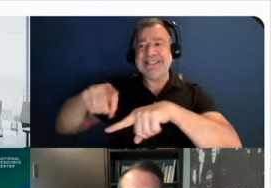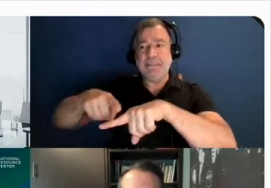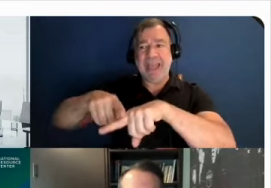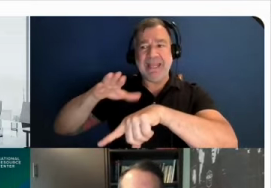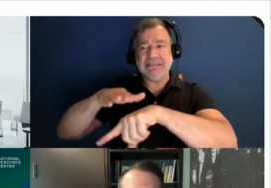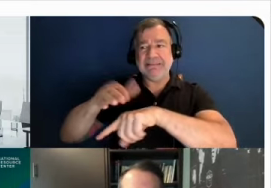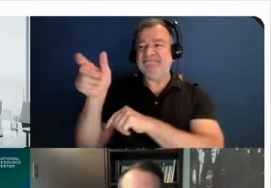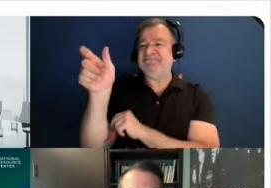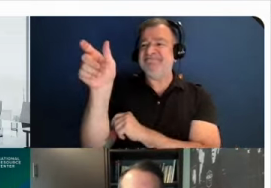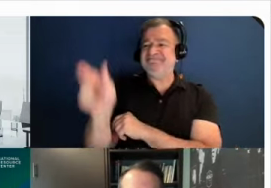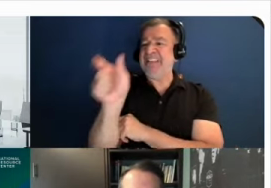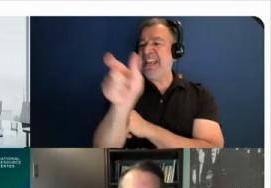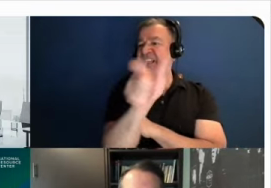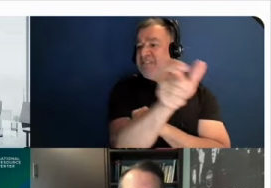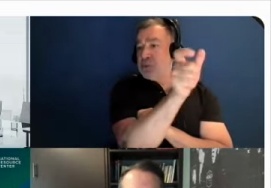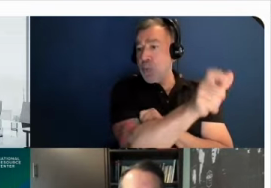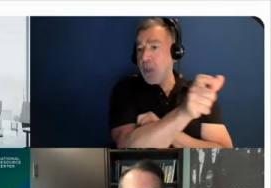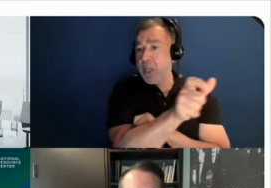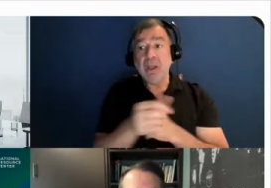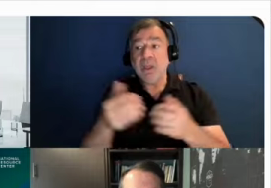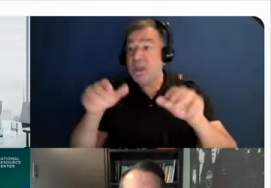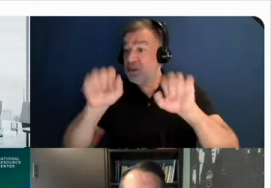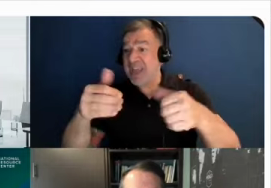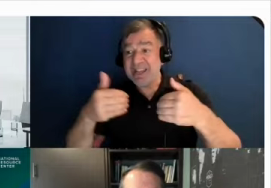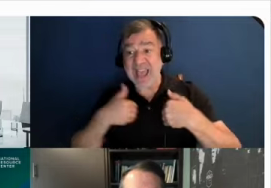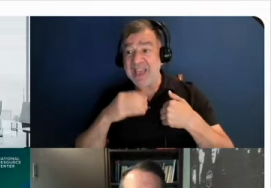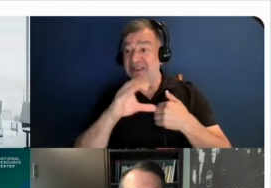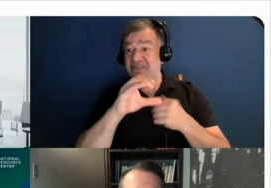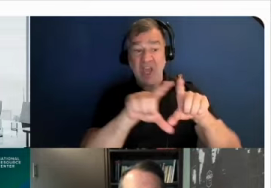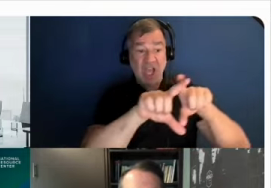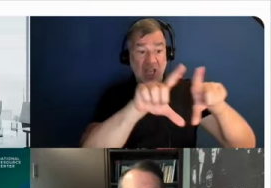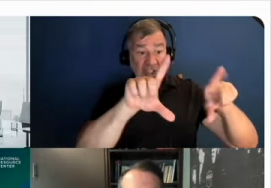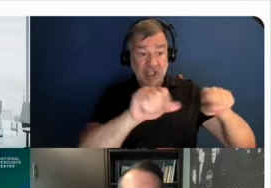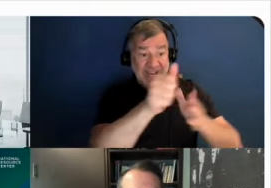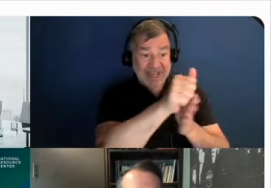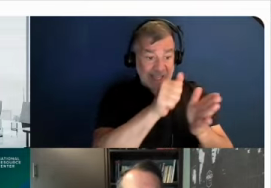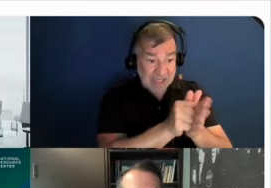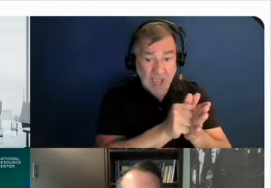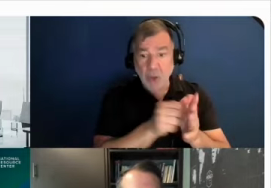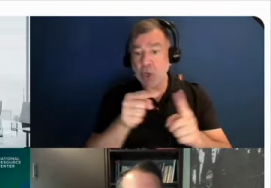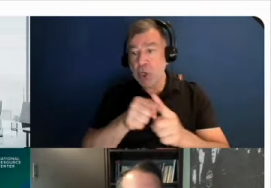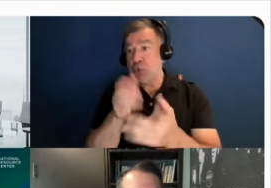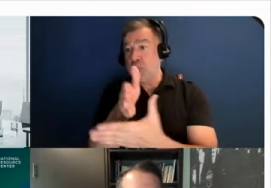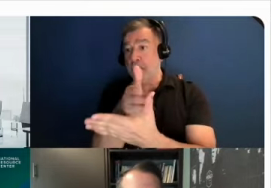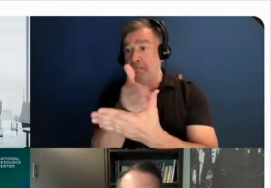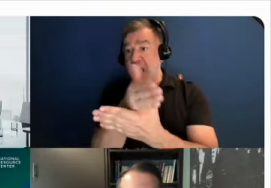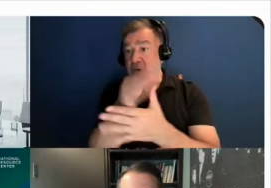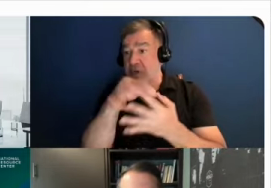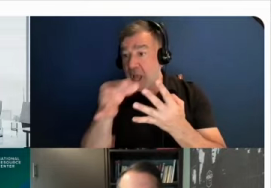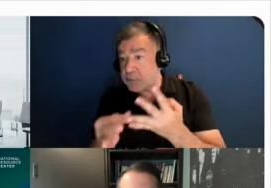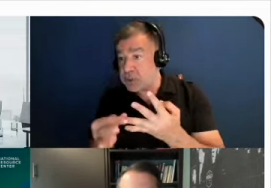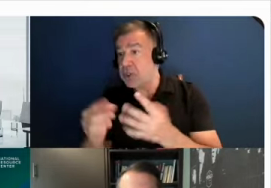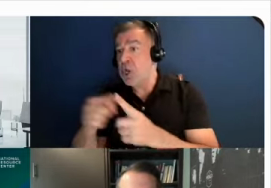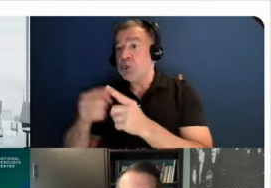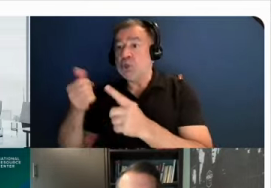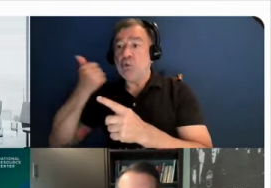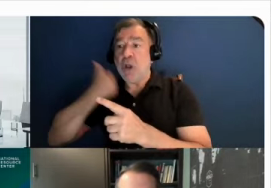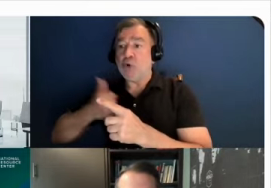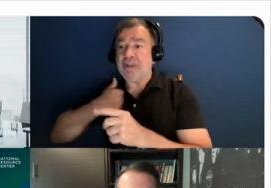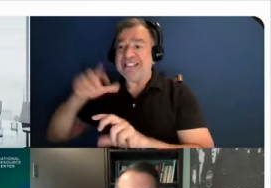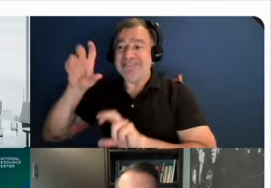account all the way to moderate options, and there's many of those, to aggressive options. And if you could choose one, you could